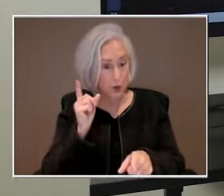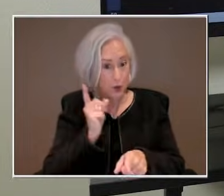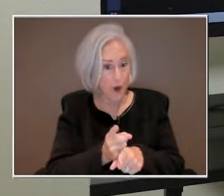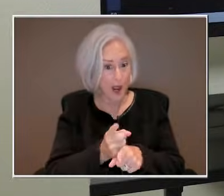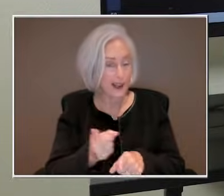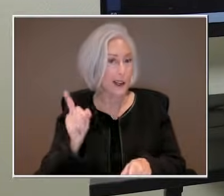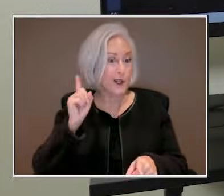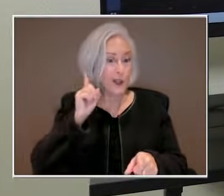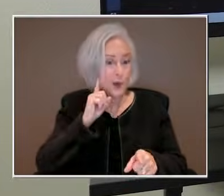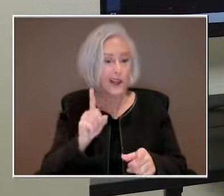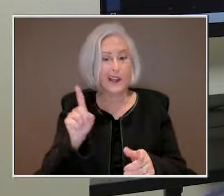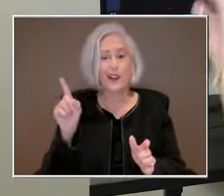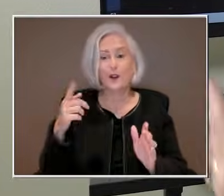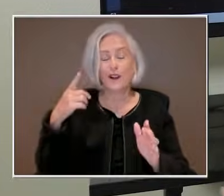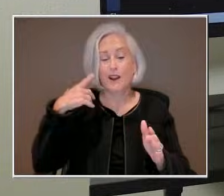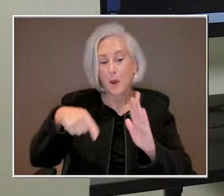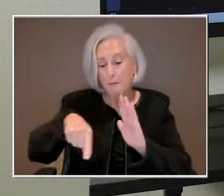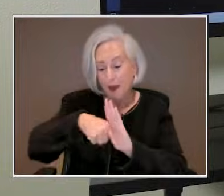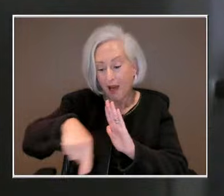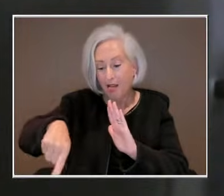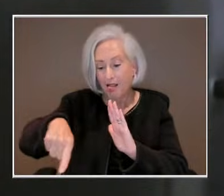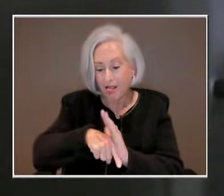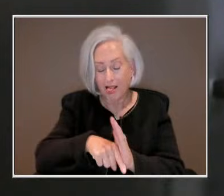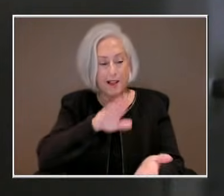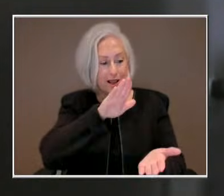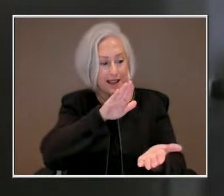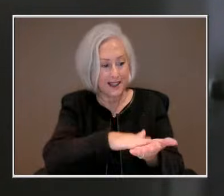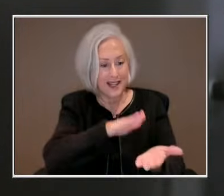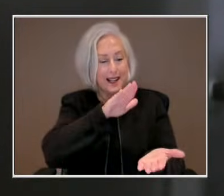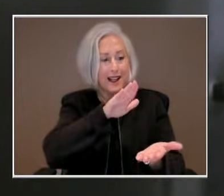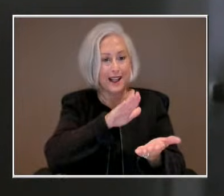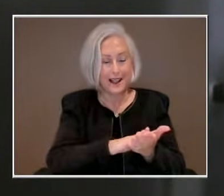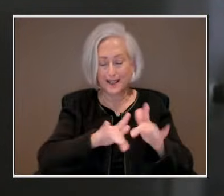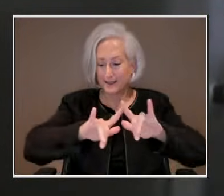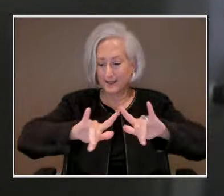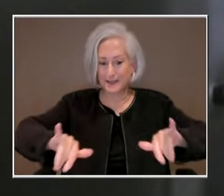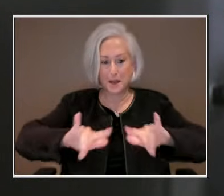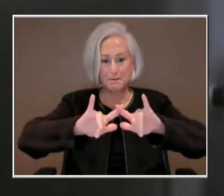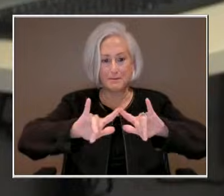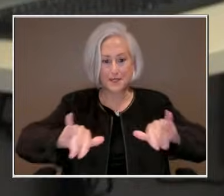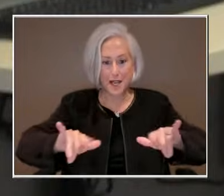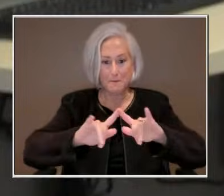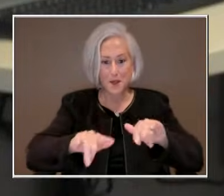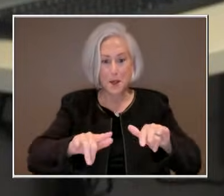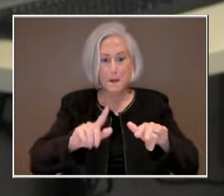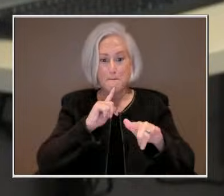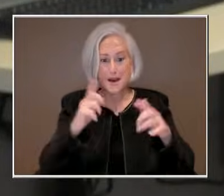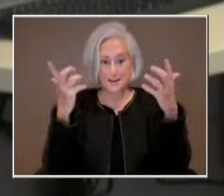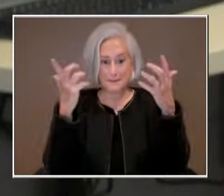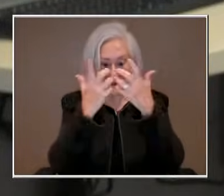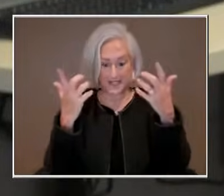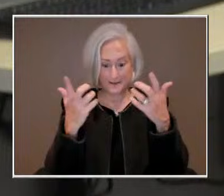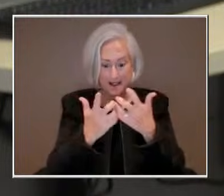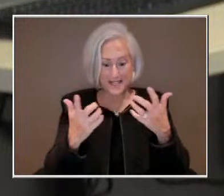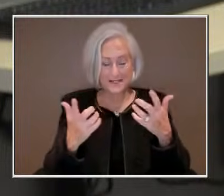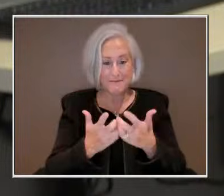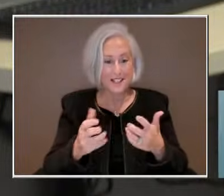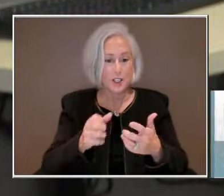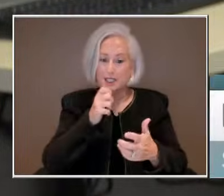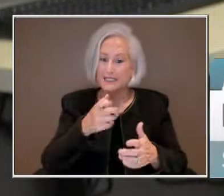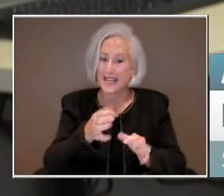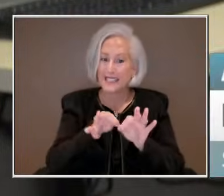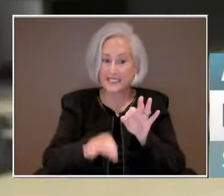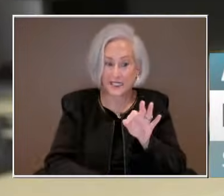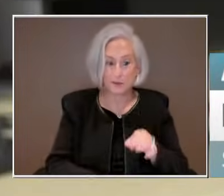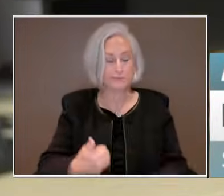rhythm. You click a button in time with the beat. But hitting that beat, not so simple. I was either too fast or too slow,